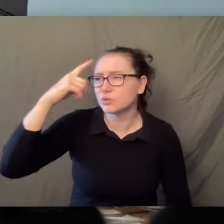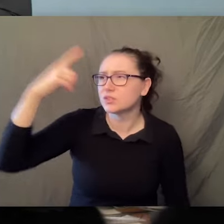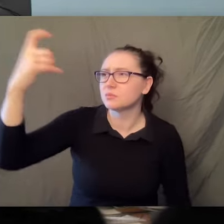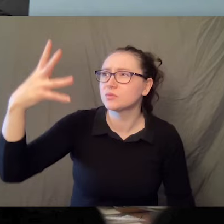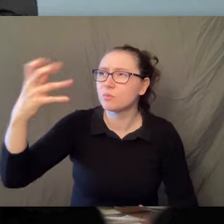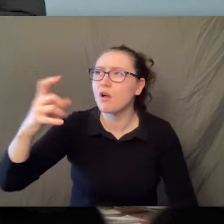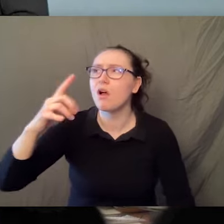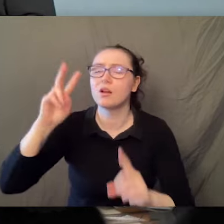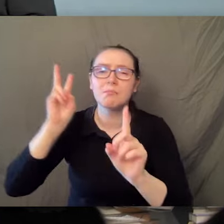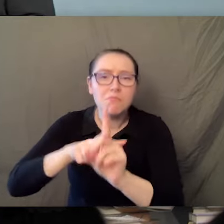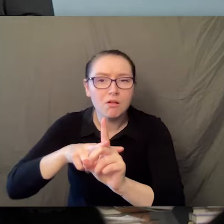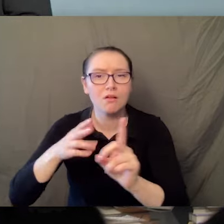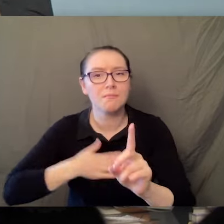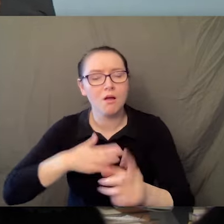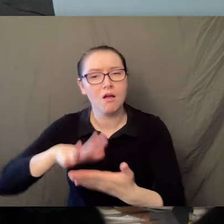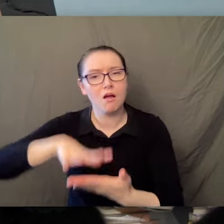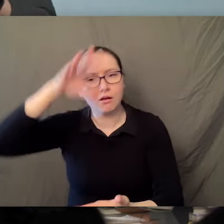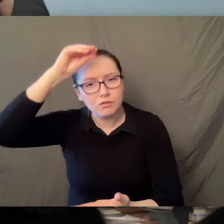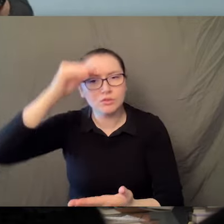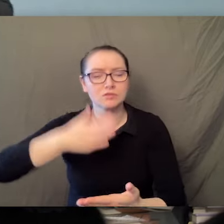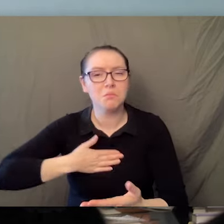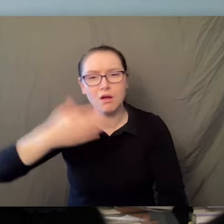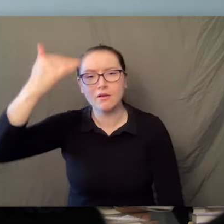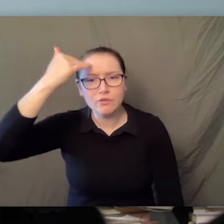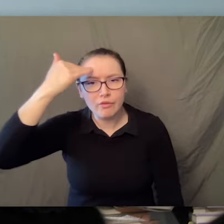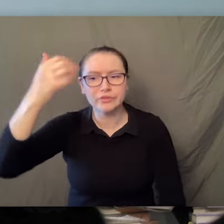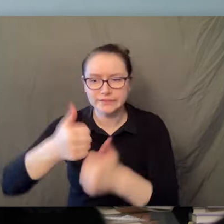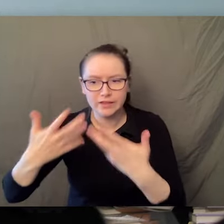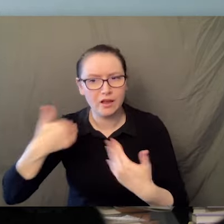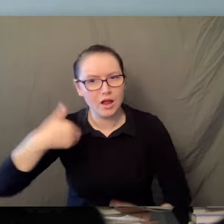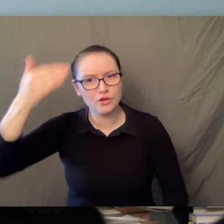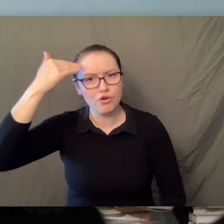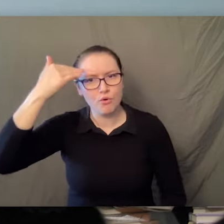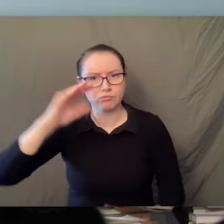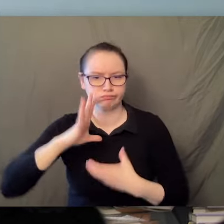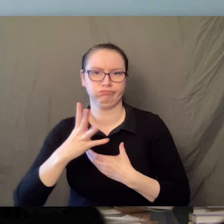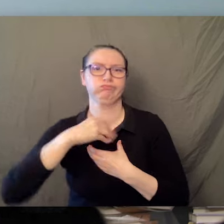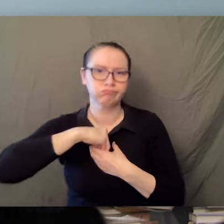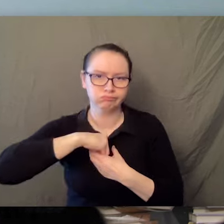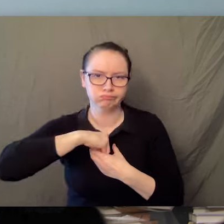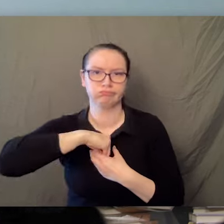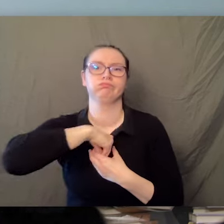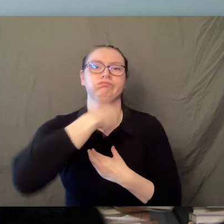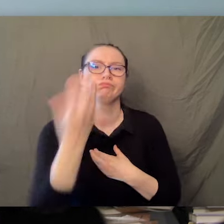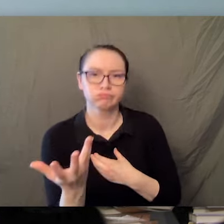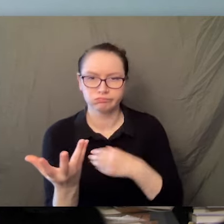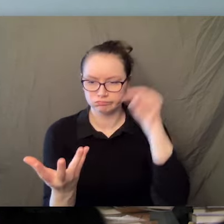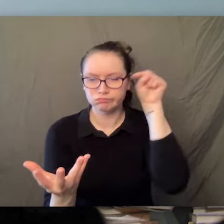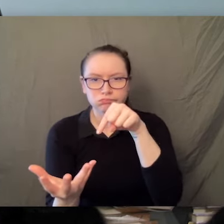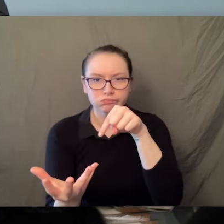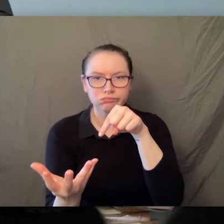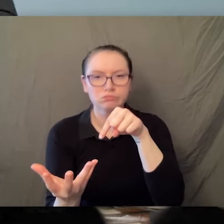gave up being lost in fantasy, I was able to practically reimagine my life, and I was able to build the right thing by focusing on a much